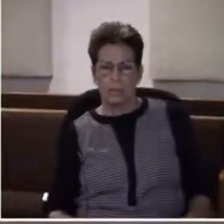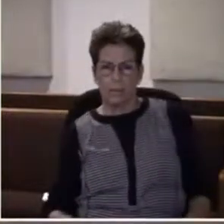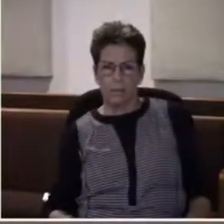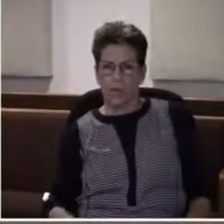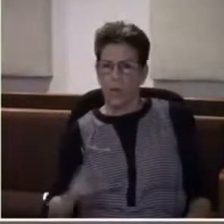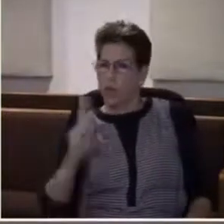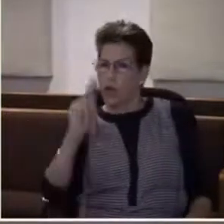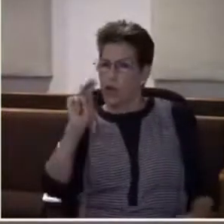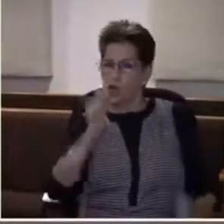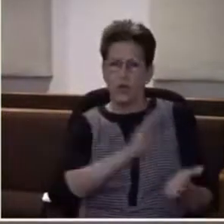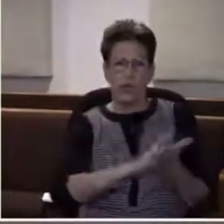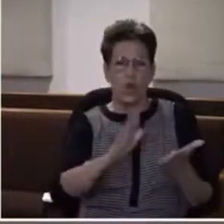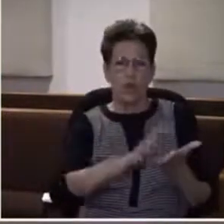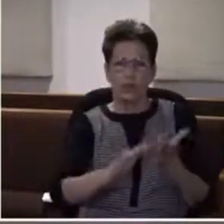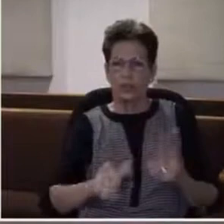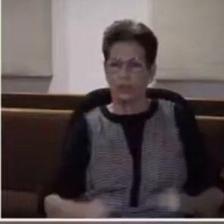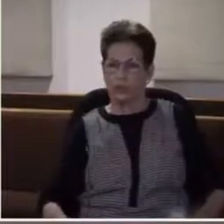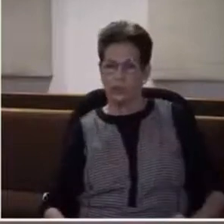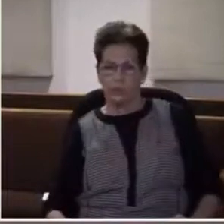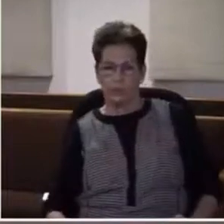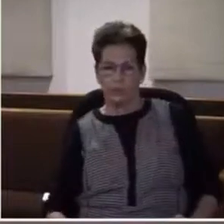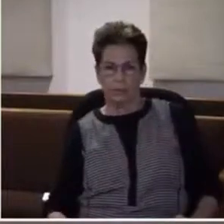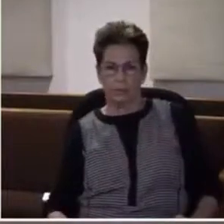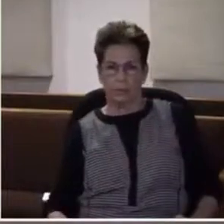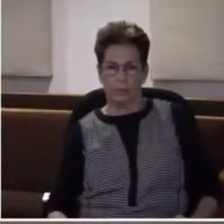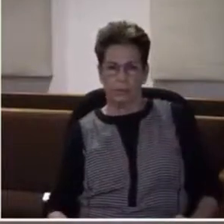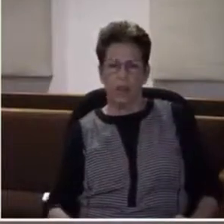to. She would tell you, fourthly,